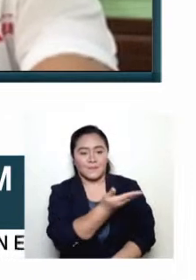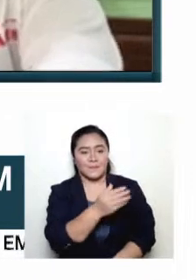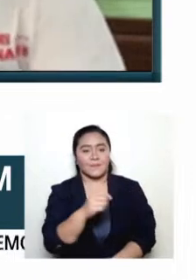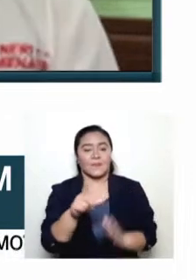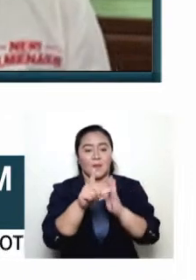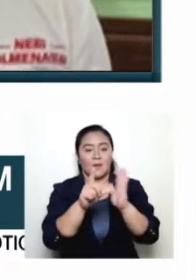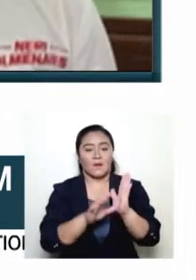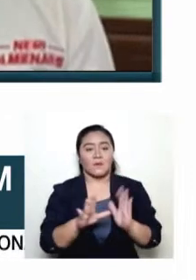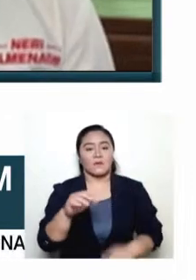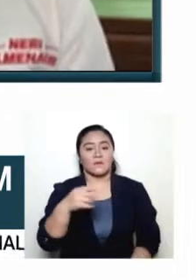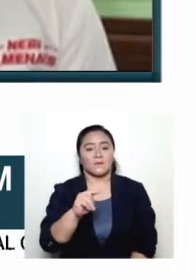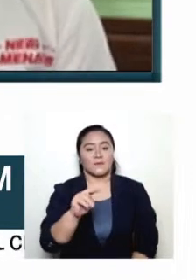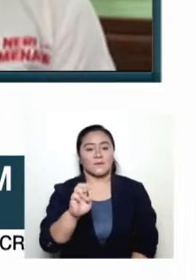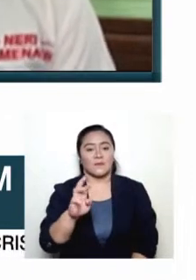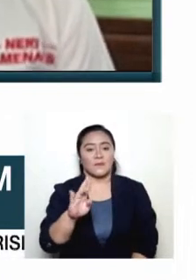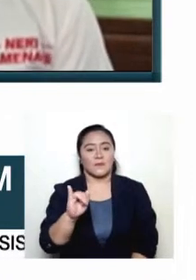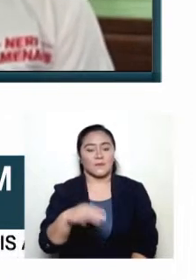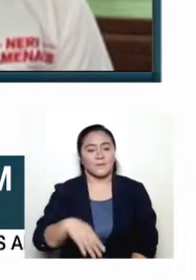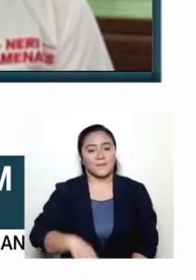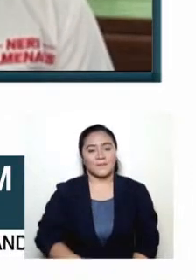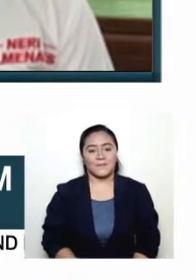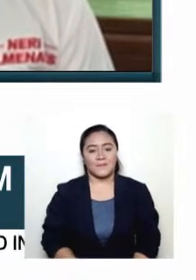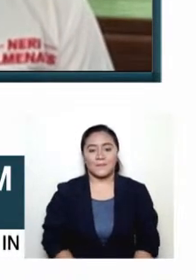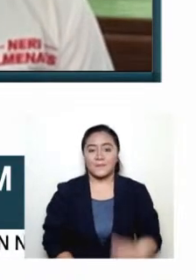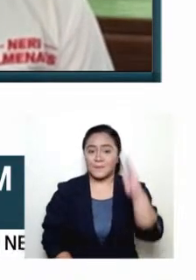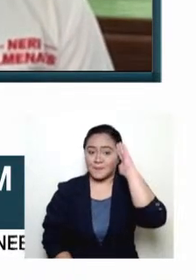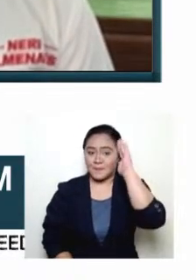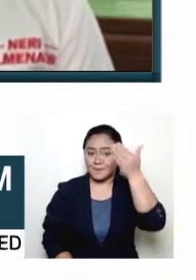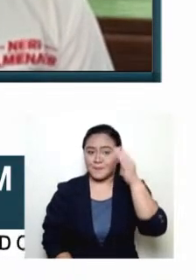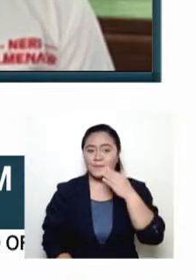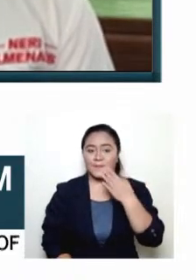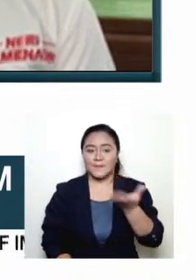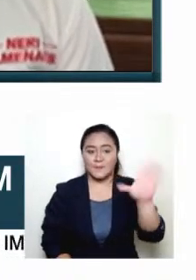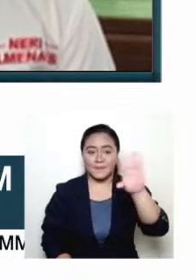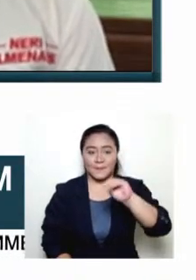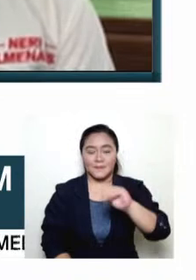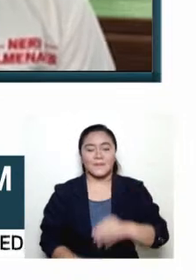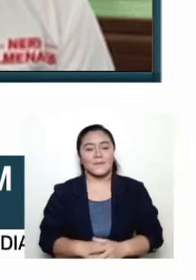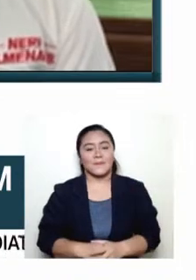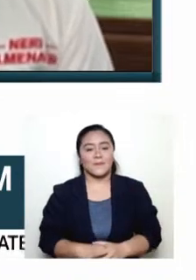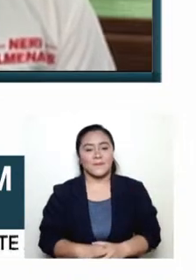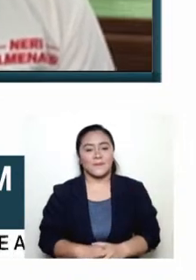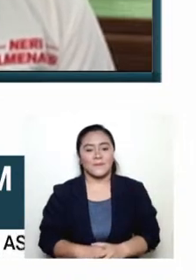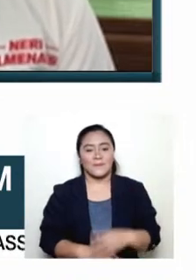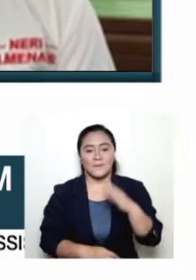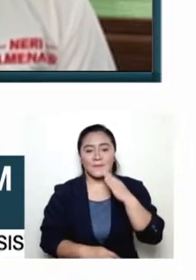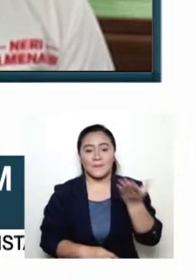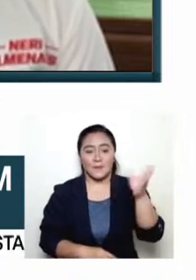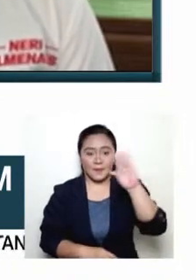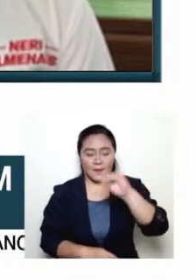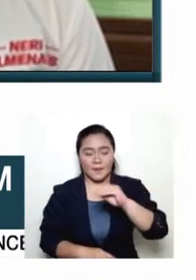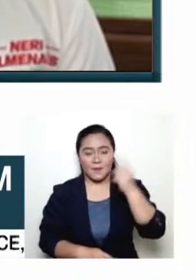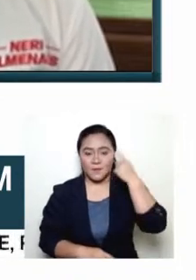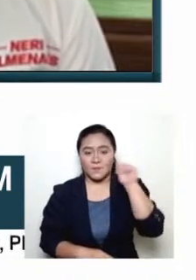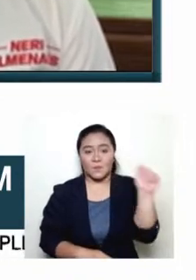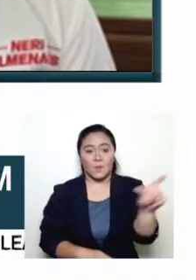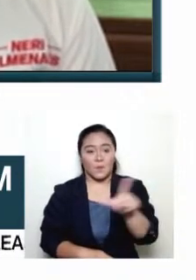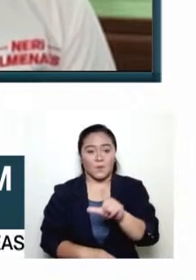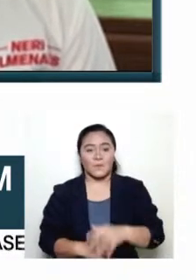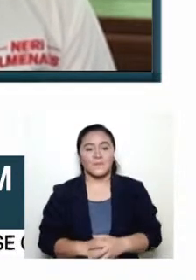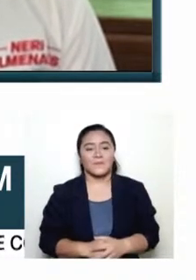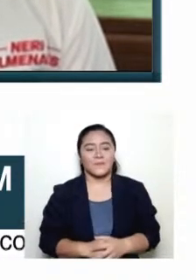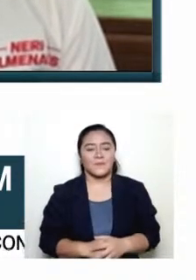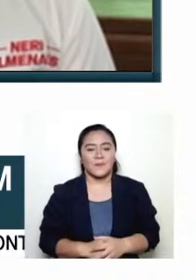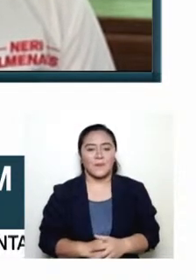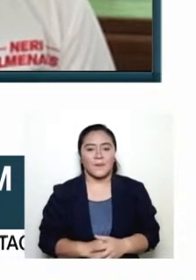Neri? Hi, good noon. Program. Thanks for joining us today. Good noon po sa viewers din ninyo. Thank you. All right, so